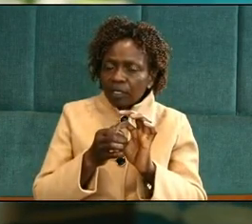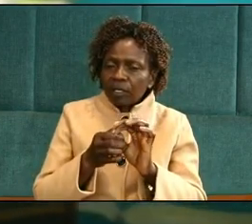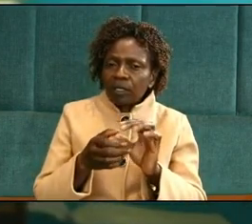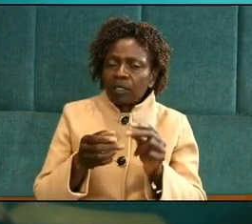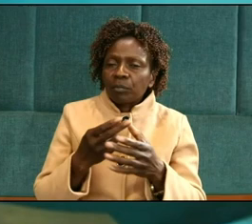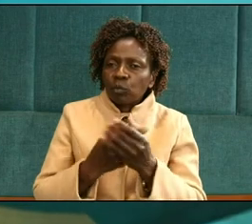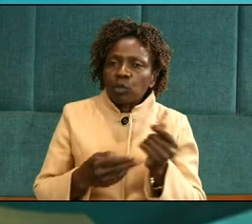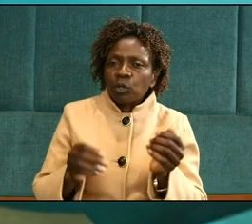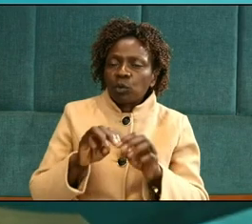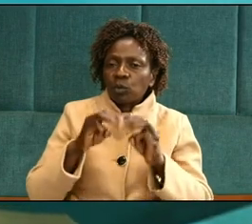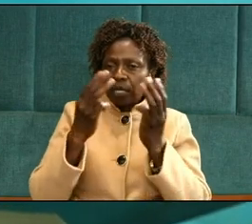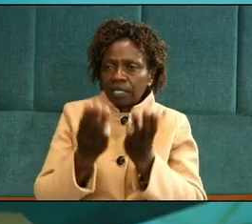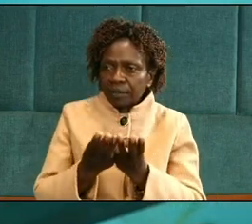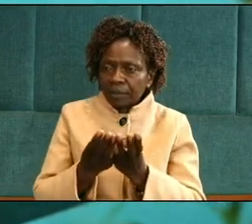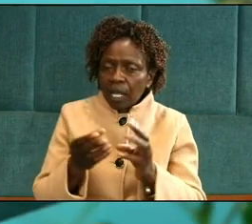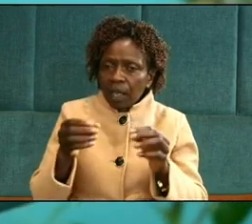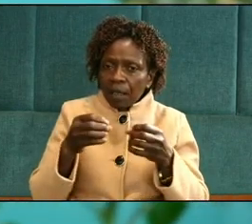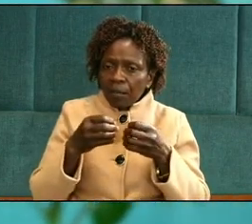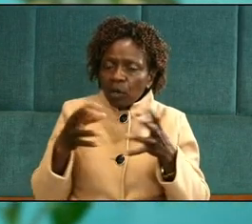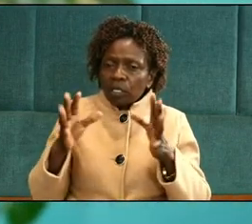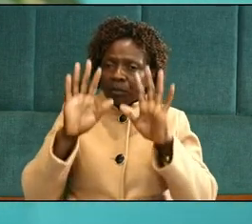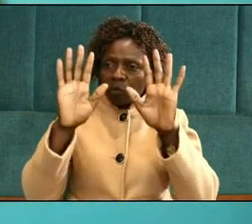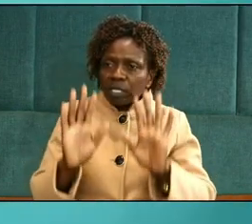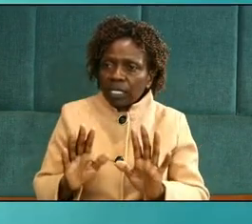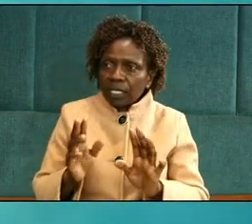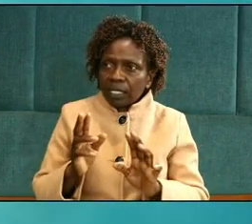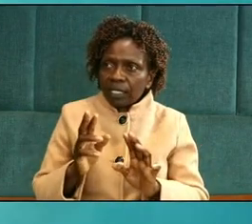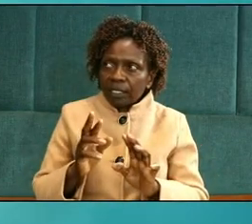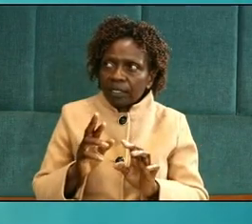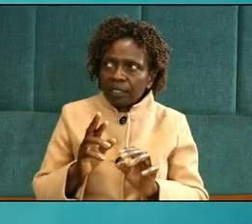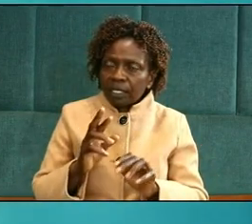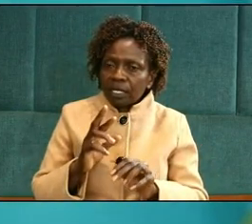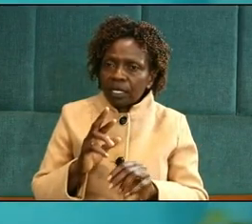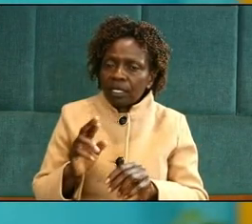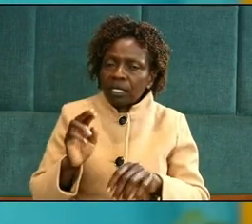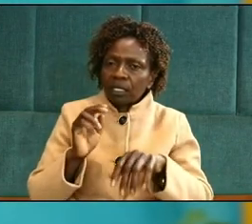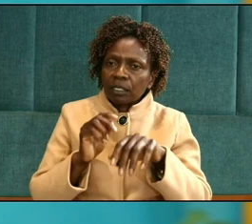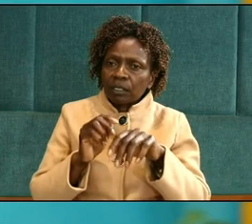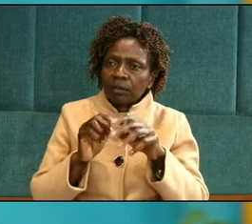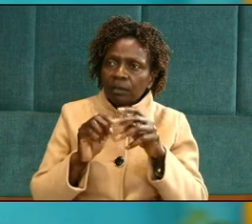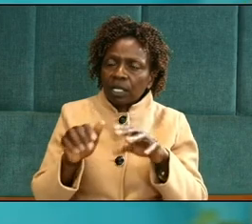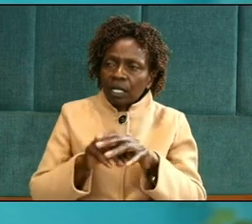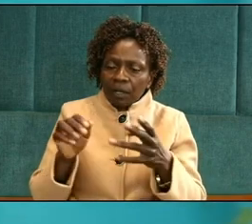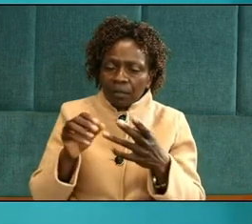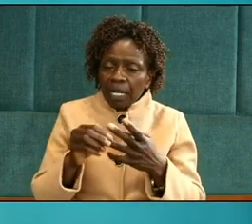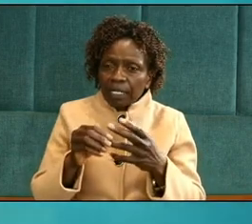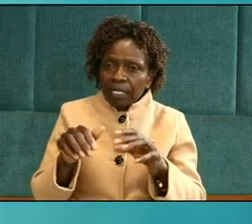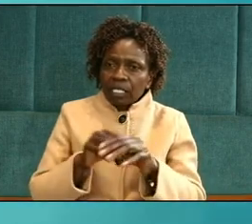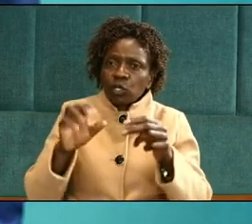with one another. The most important adhesion to marriage